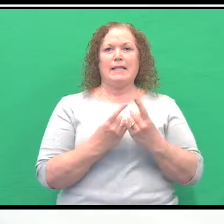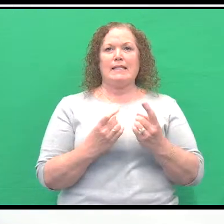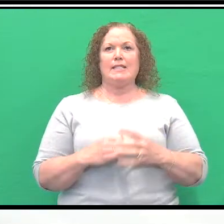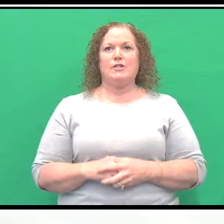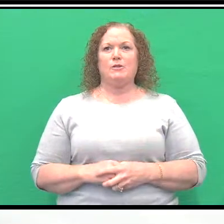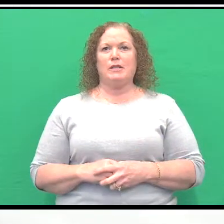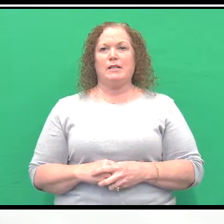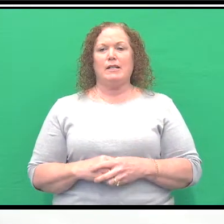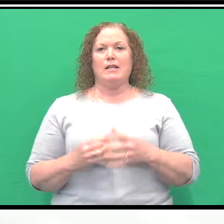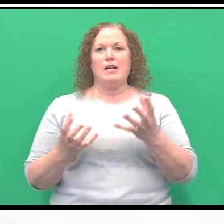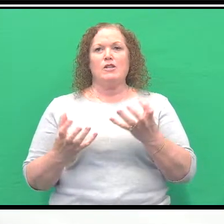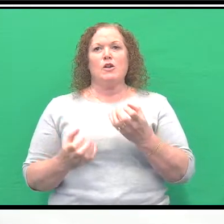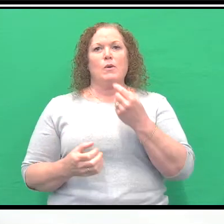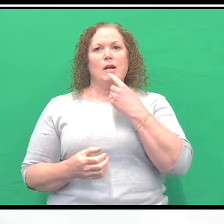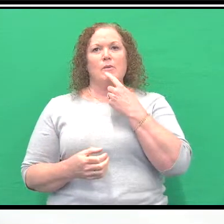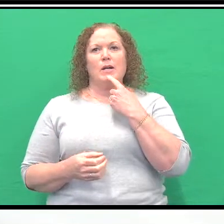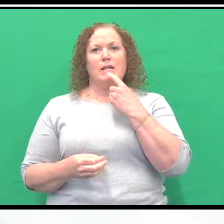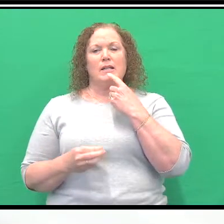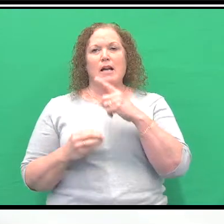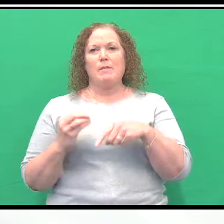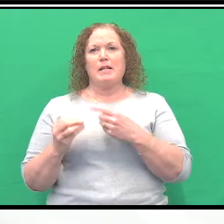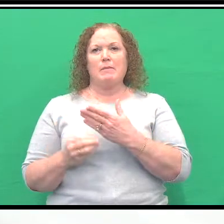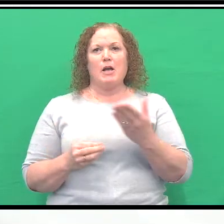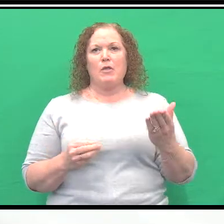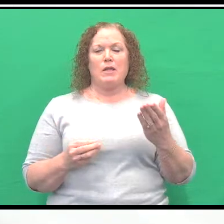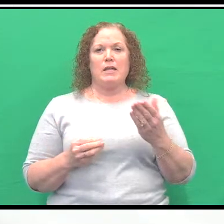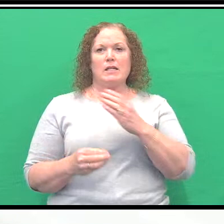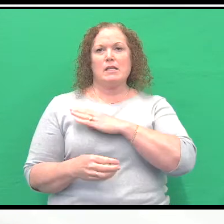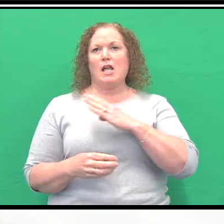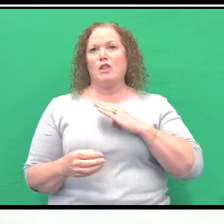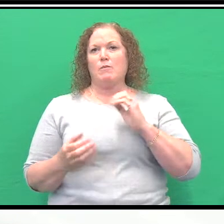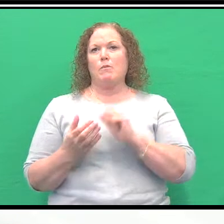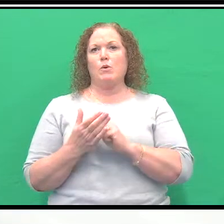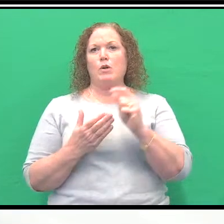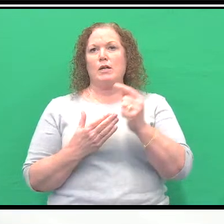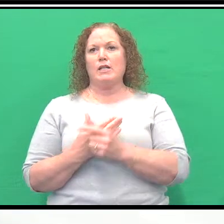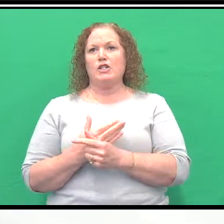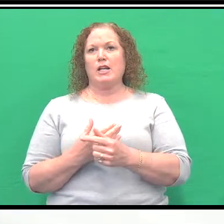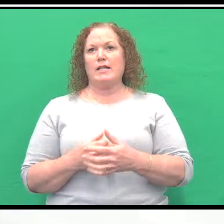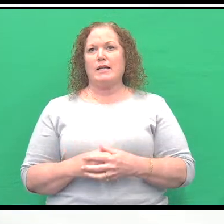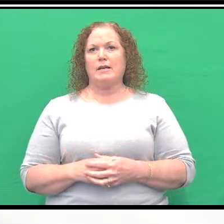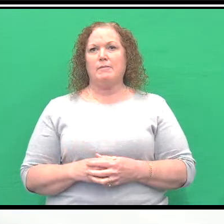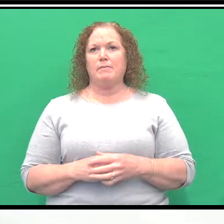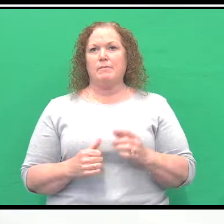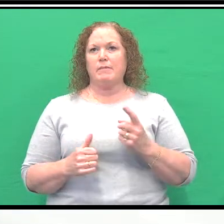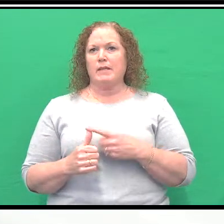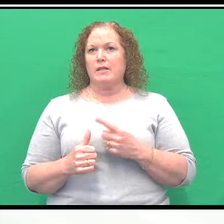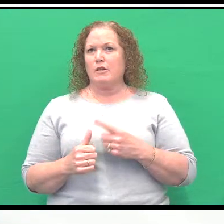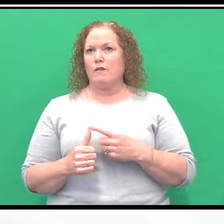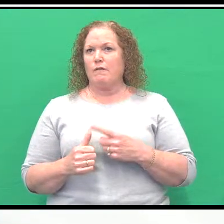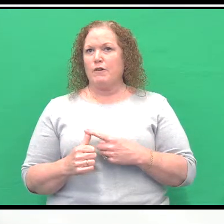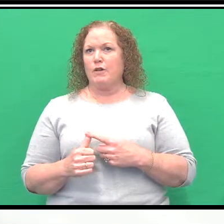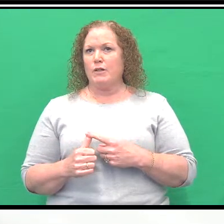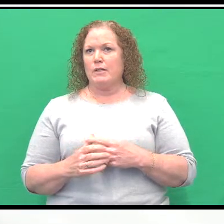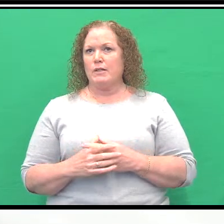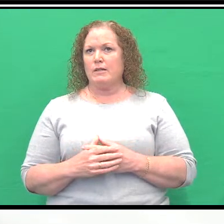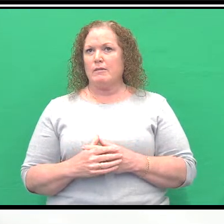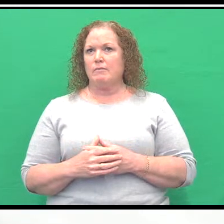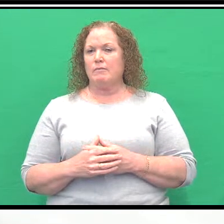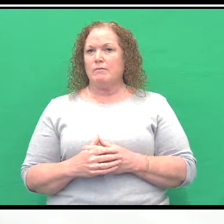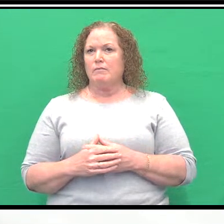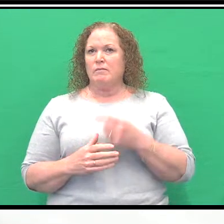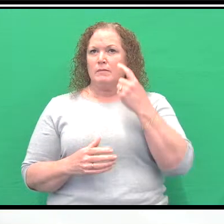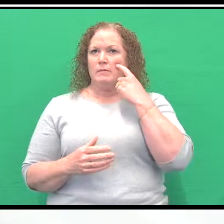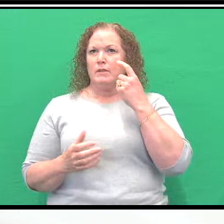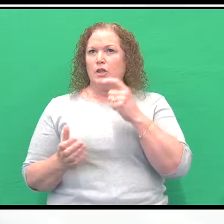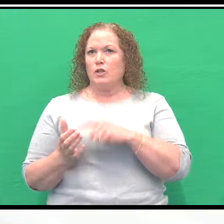things that are on the board agenda. So the first is, if you've looked closely, you'll notice that there are 3